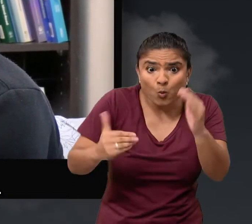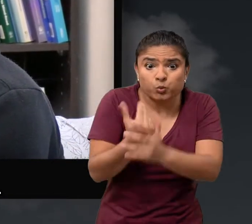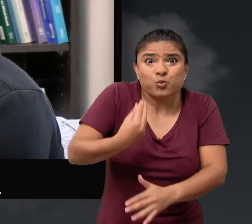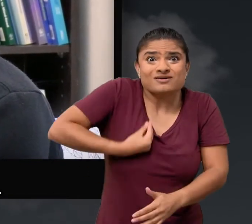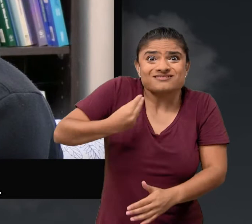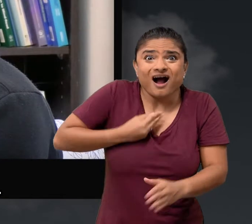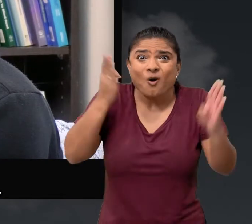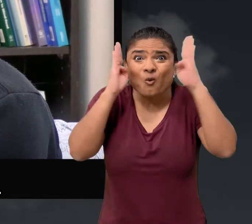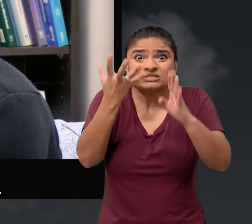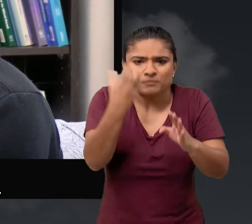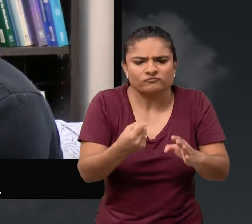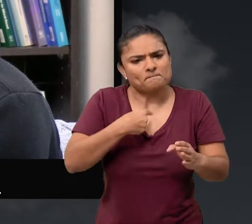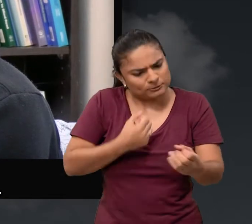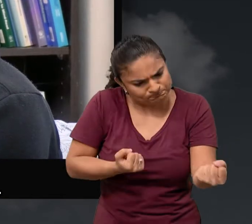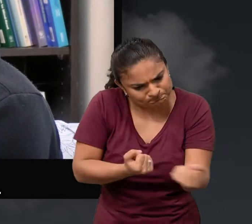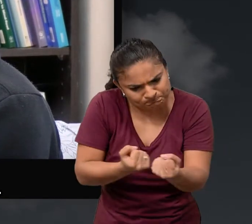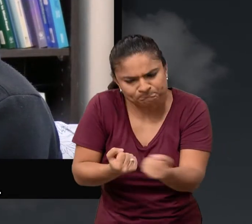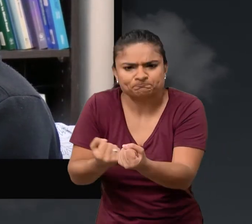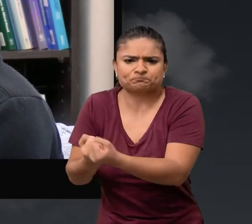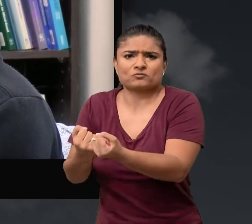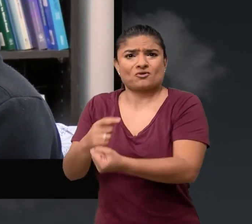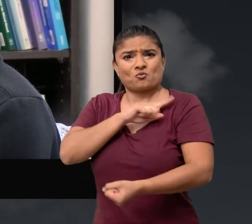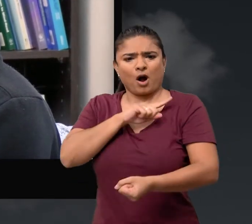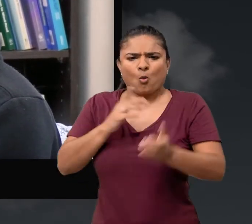accommodation, support of the next generation,